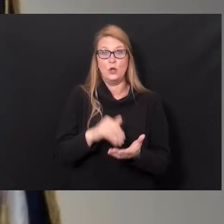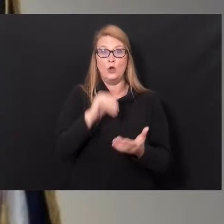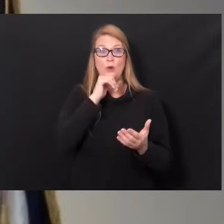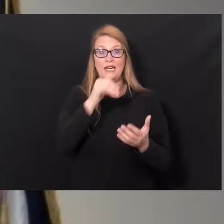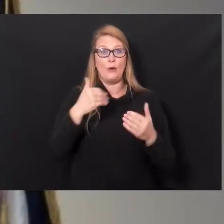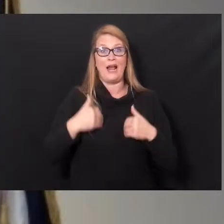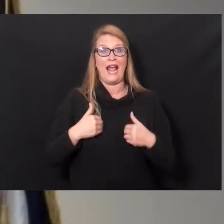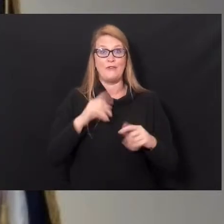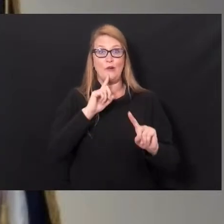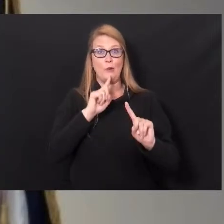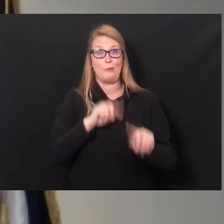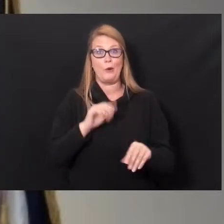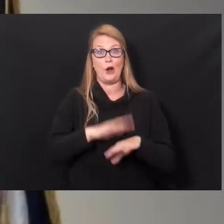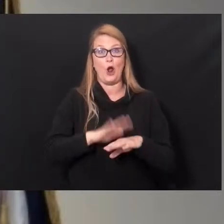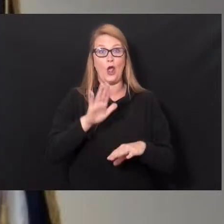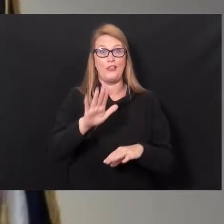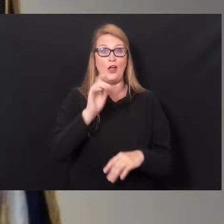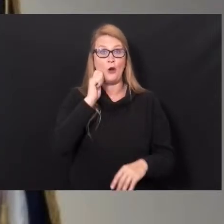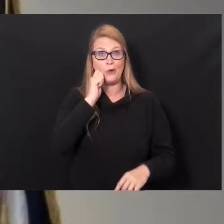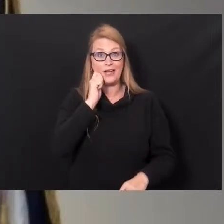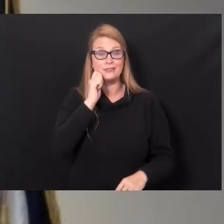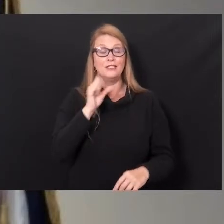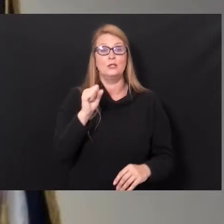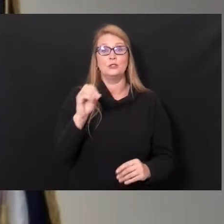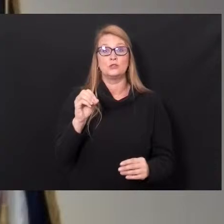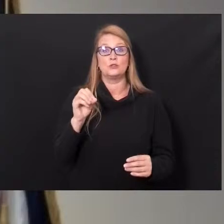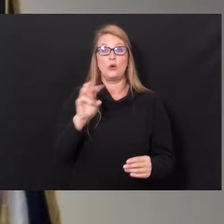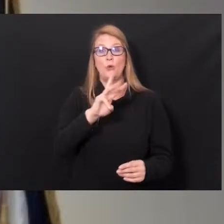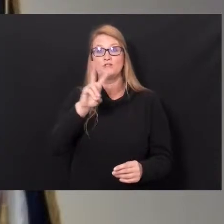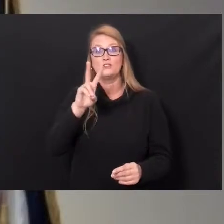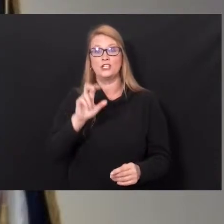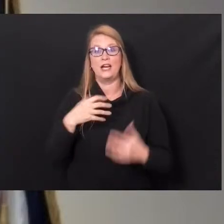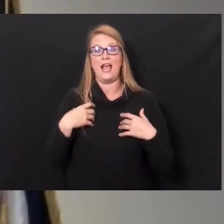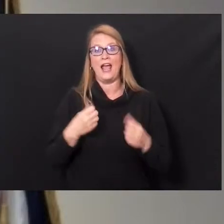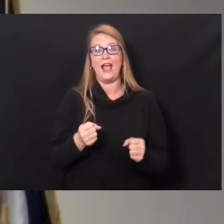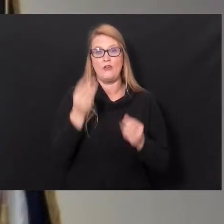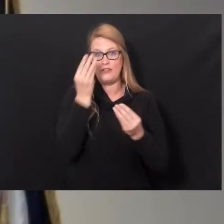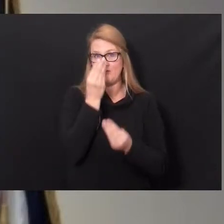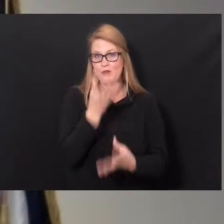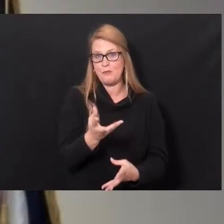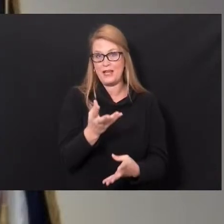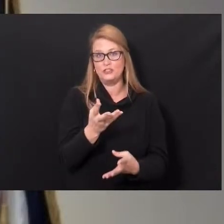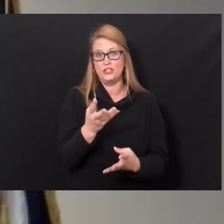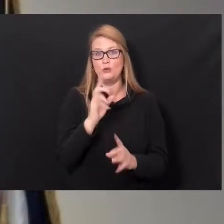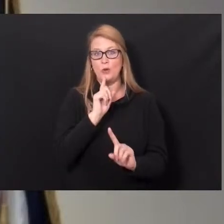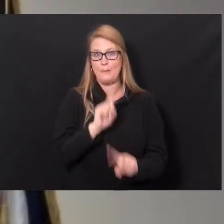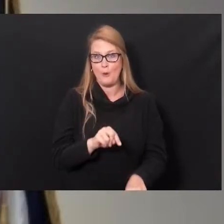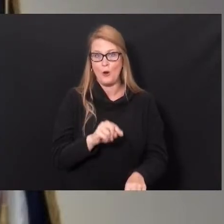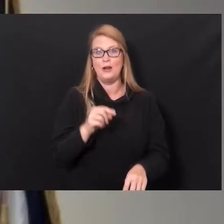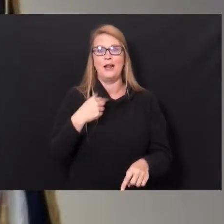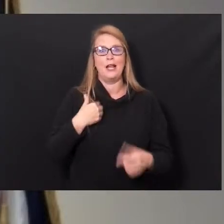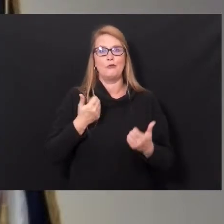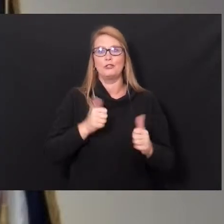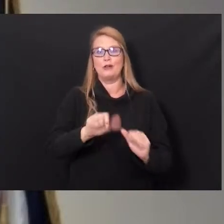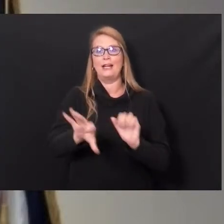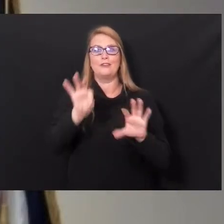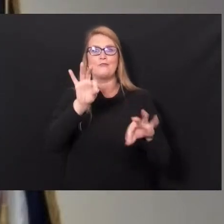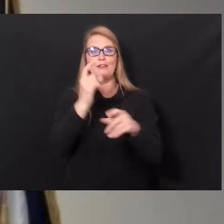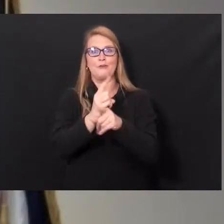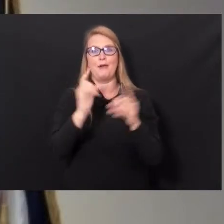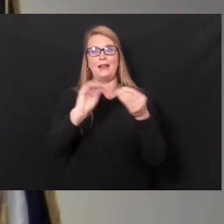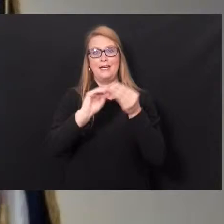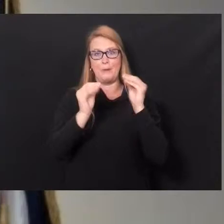on. So we're working with the West Virginia Health Information Network to match records and try to get better numbers there.